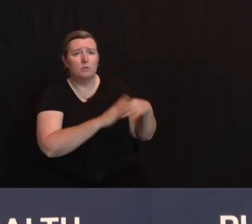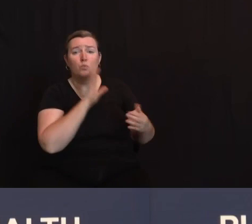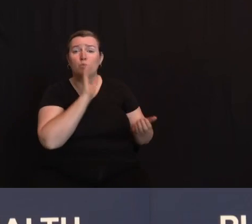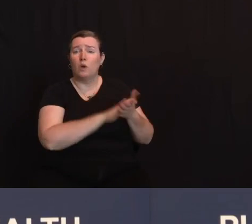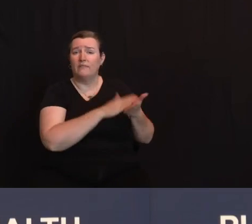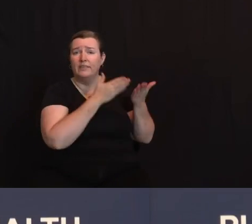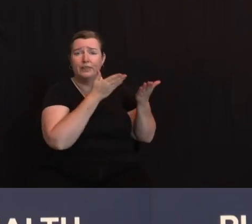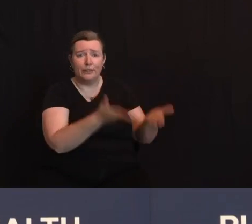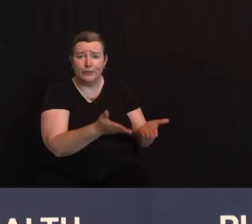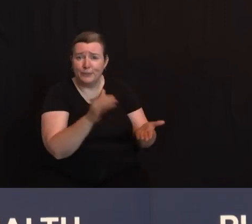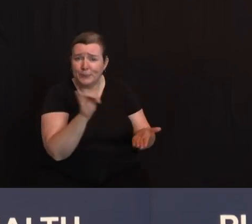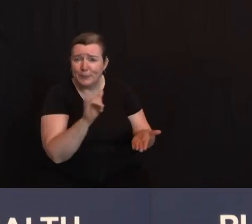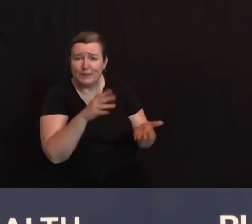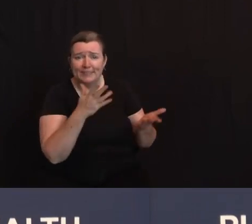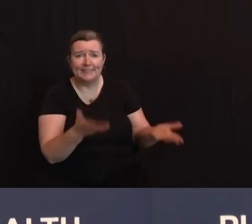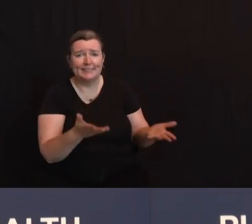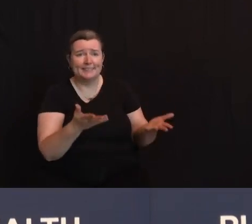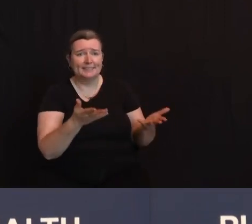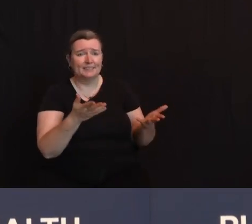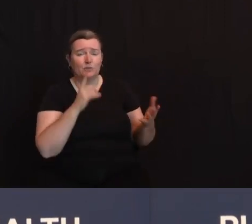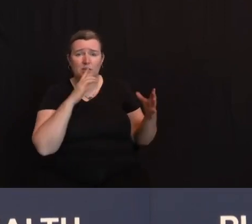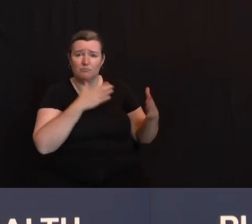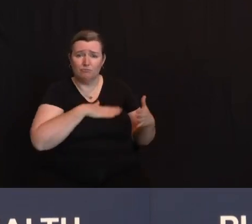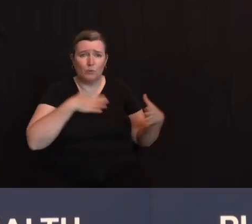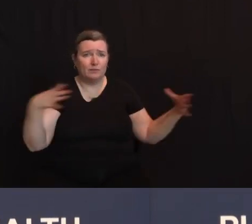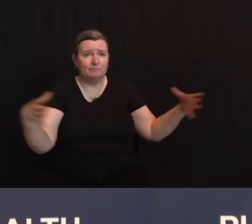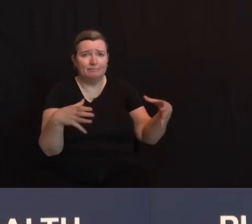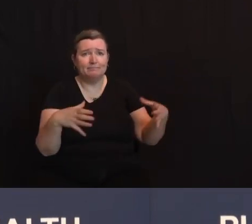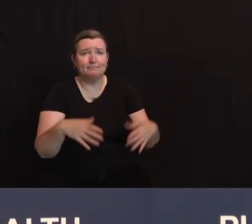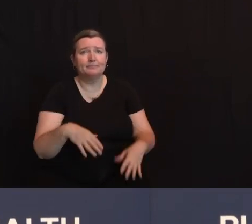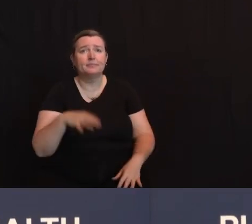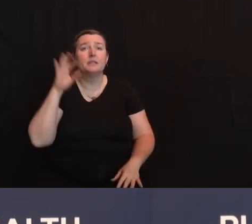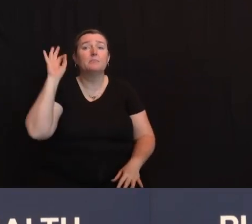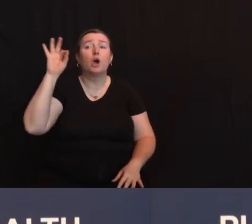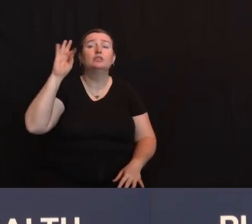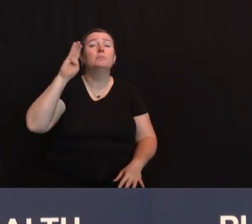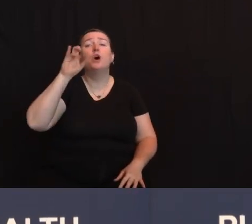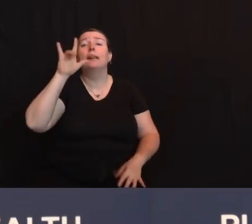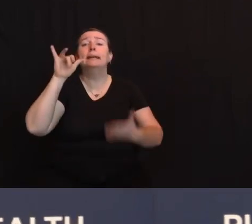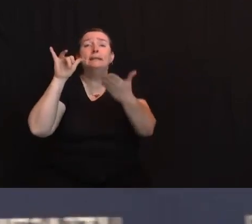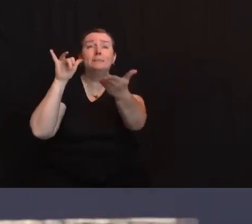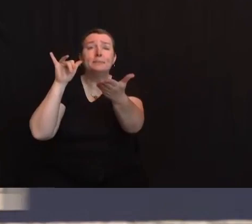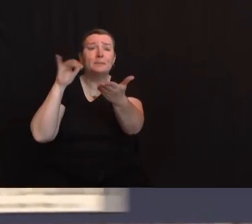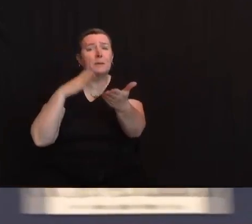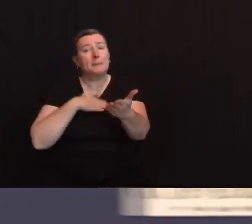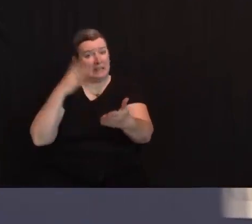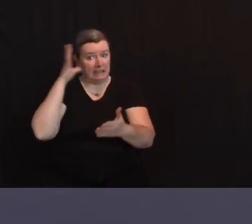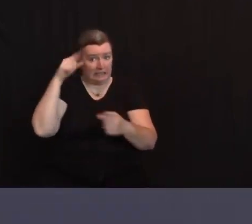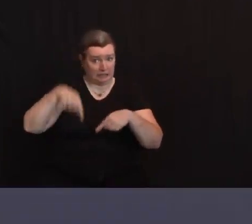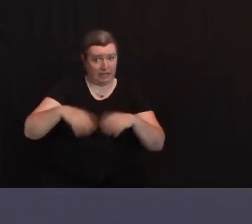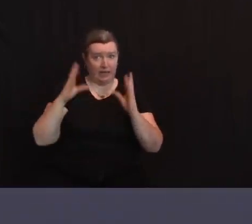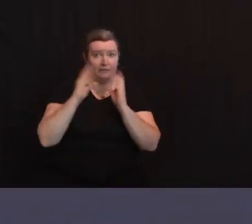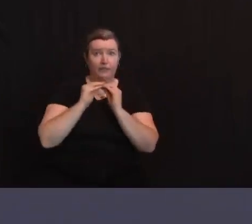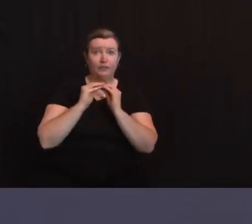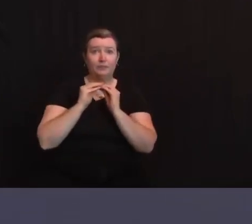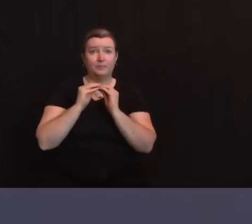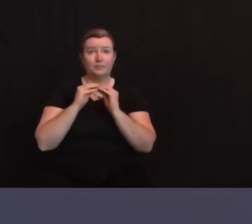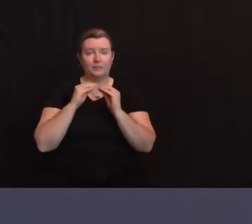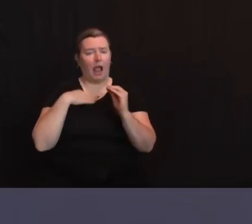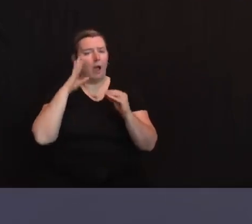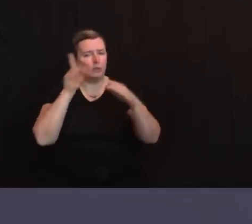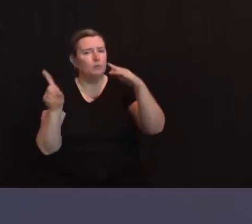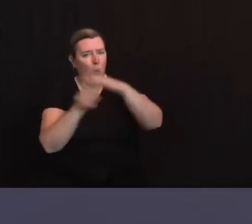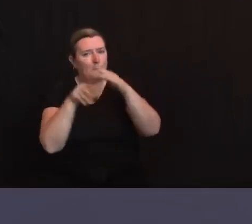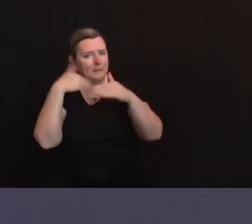enjoyed it, and I'll, Pastor Bartley, if you're listening, I'll be back. Thanks, Gov. So I got a selfie that Steffi took of you and